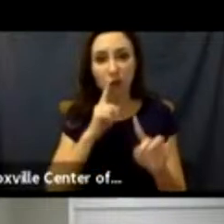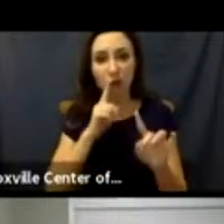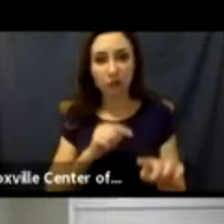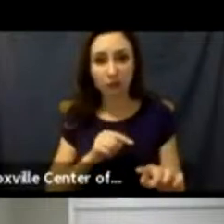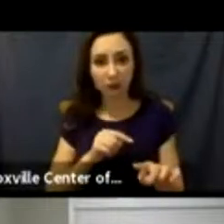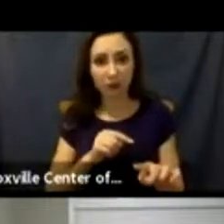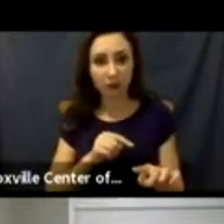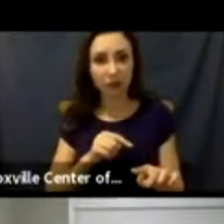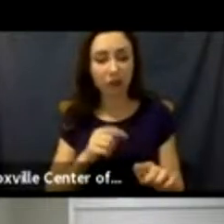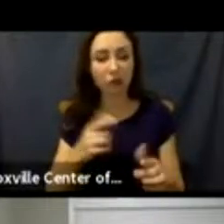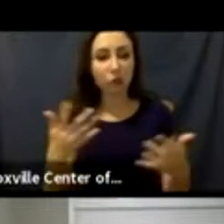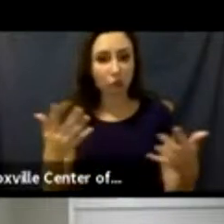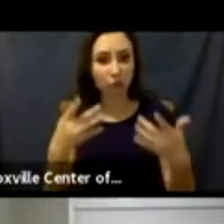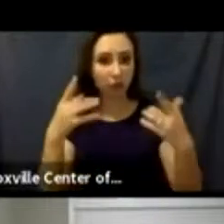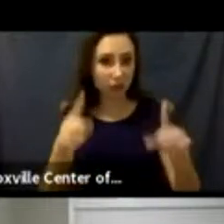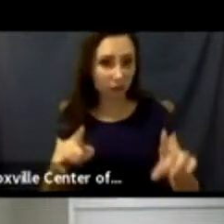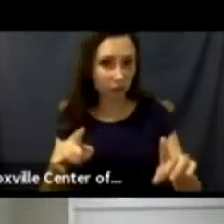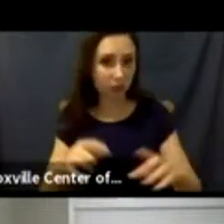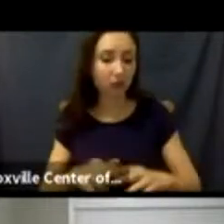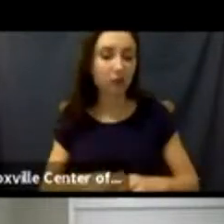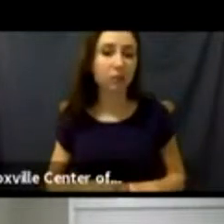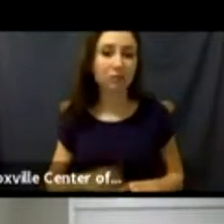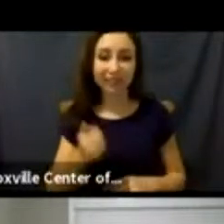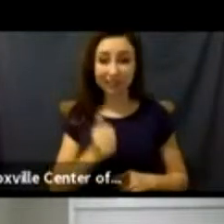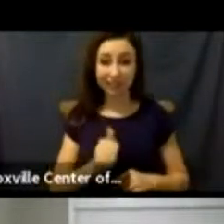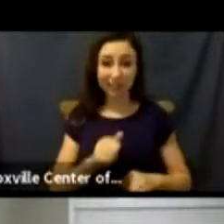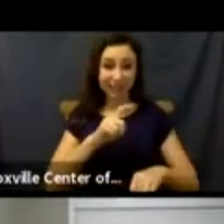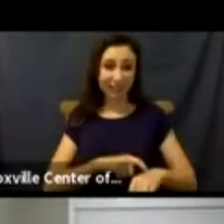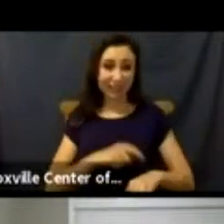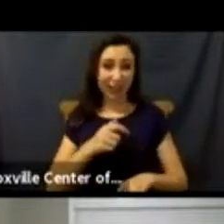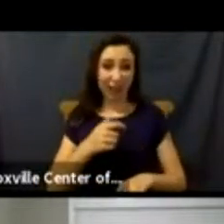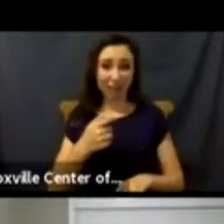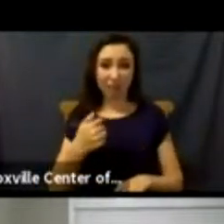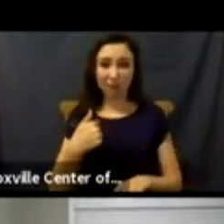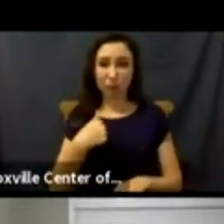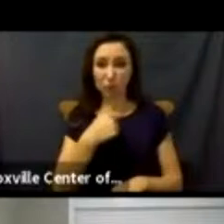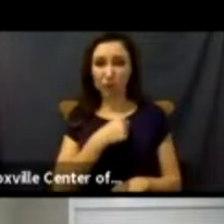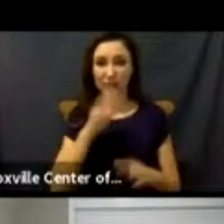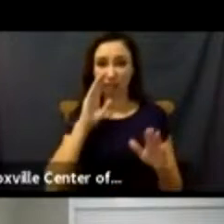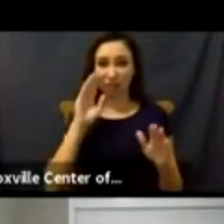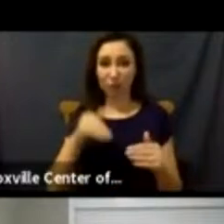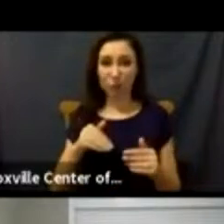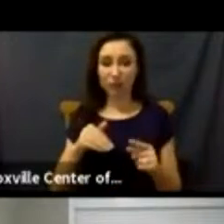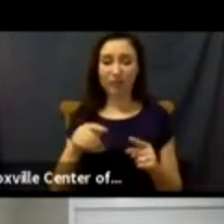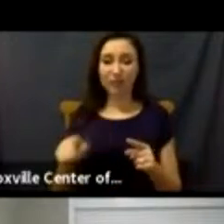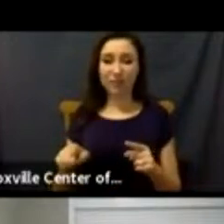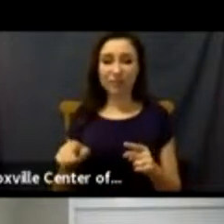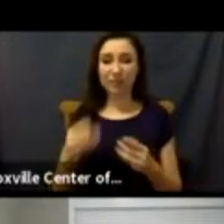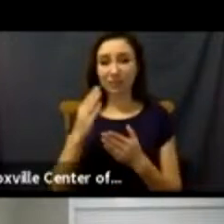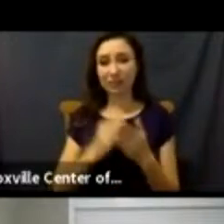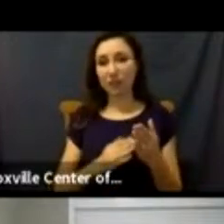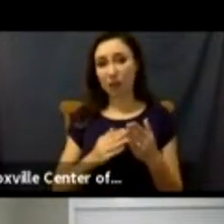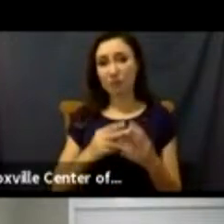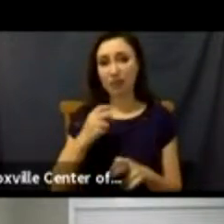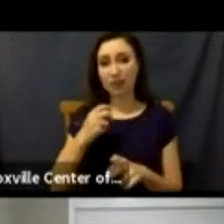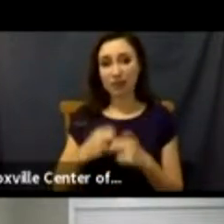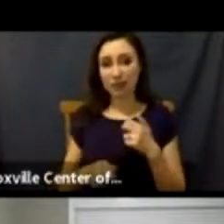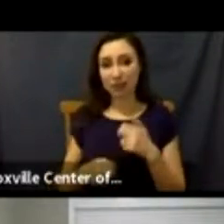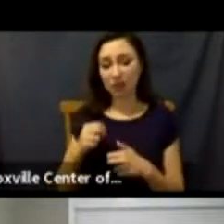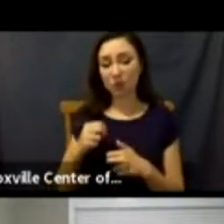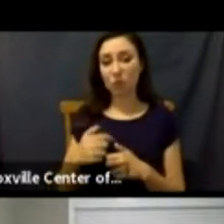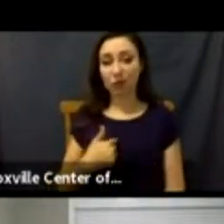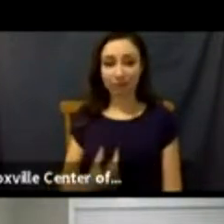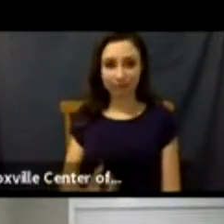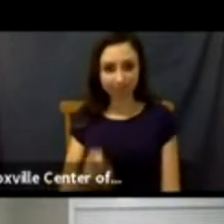so, but any time any of us spend on some of these issues, which I